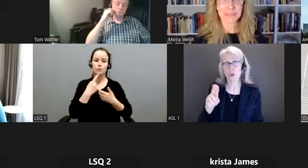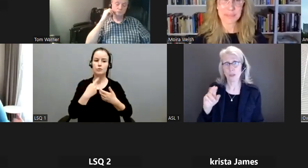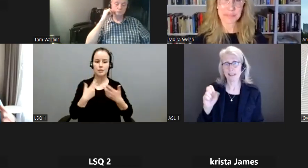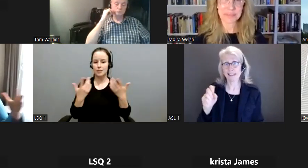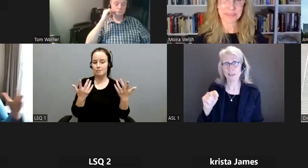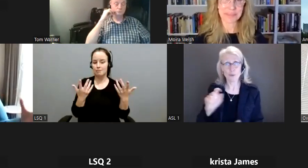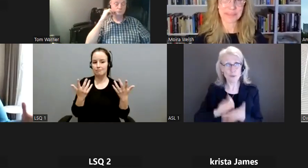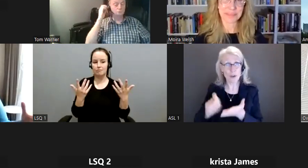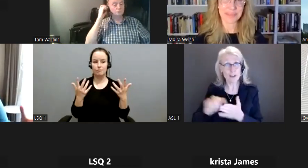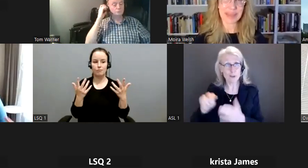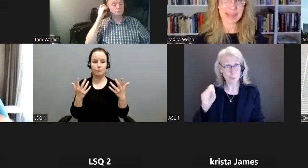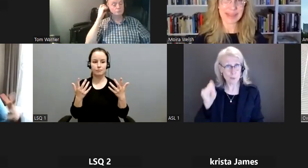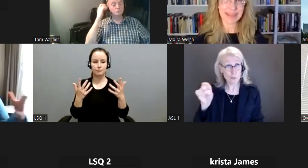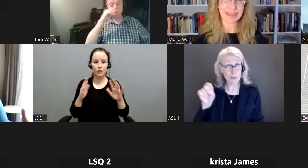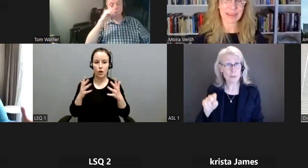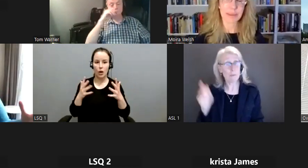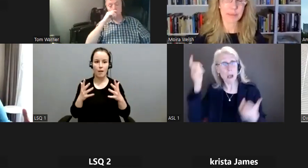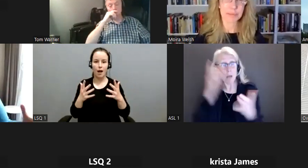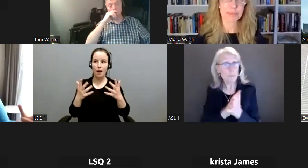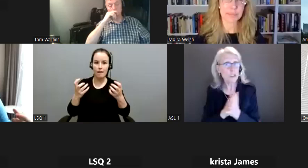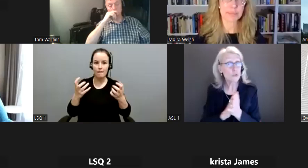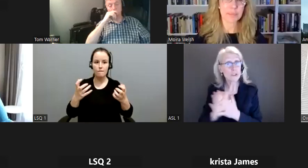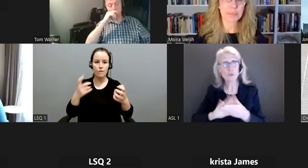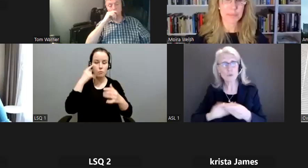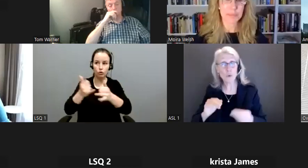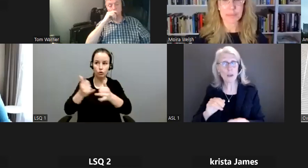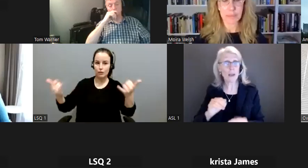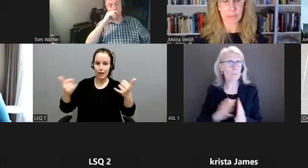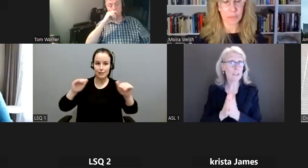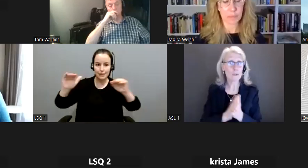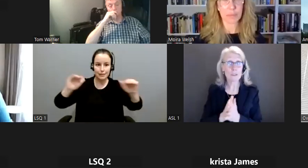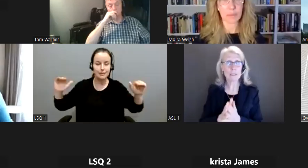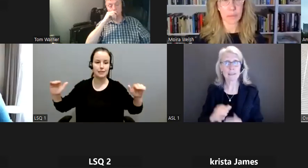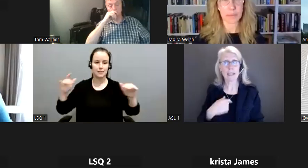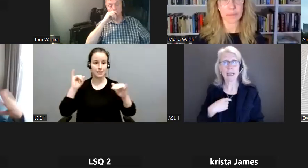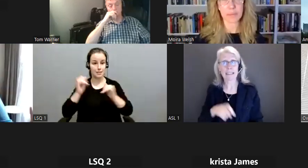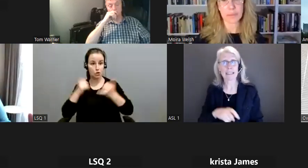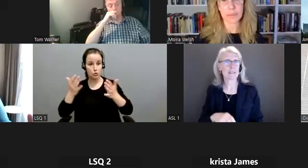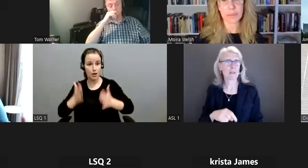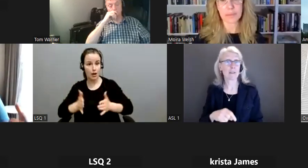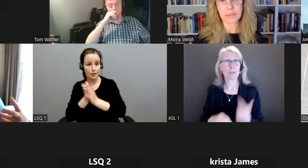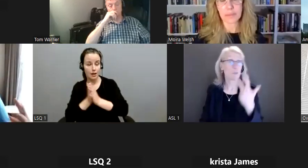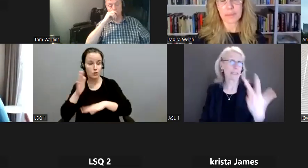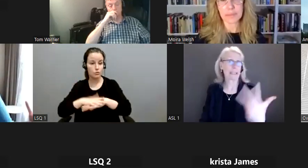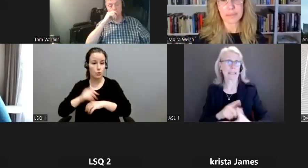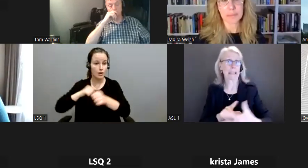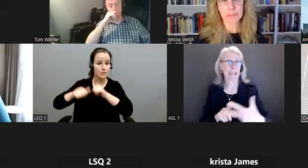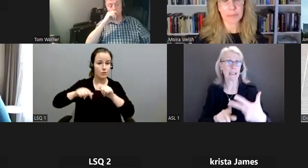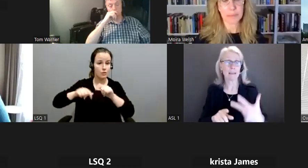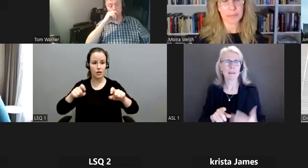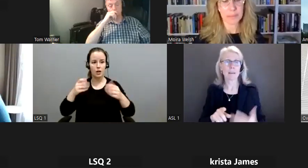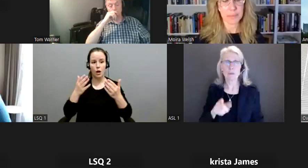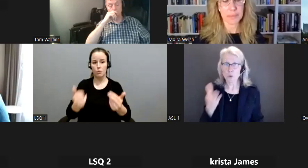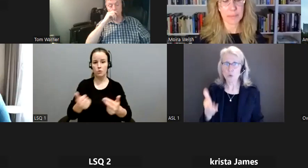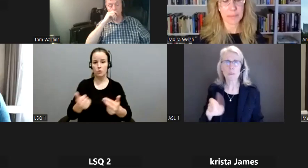journalist needs? You say, I'm interested in a story. I'm interested in what's going on. You know, I need these 3 things. Tell us a little bit about what you need as a